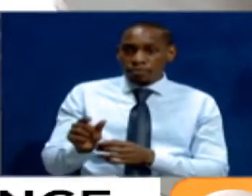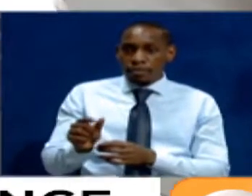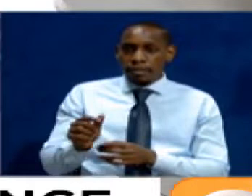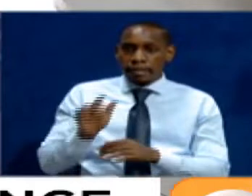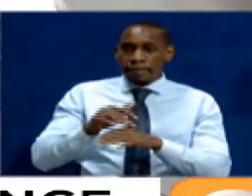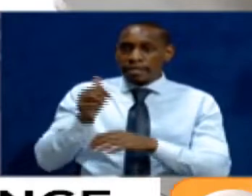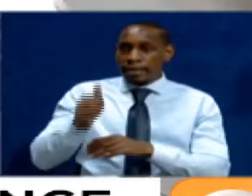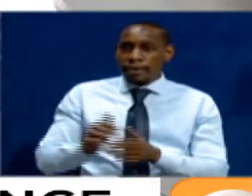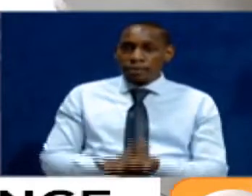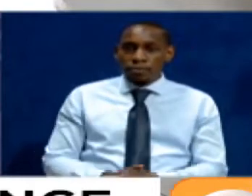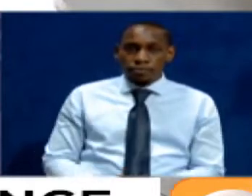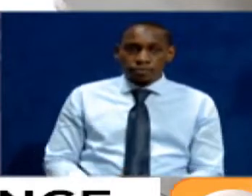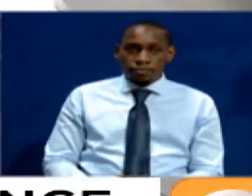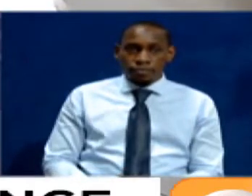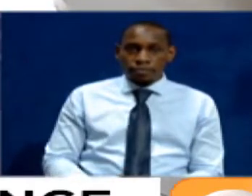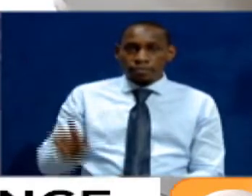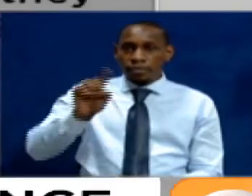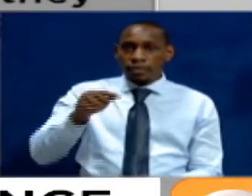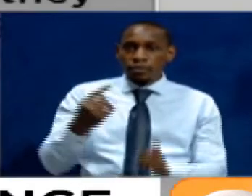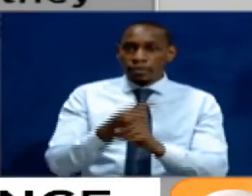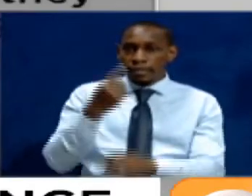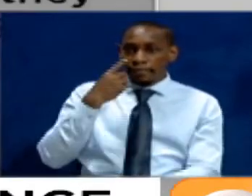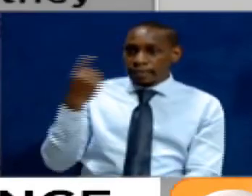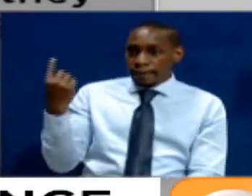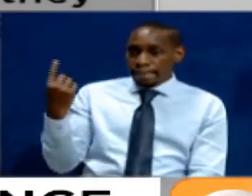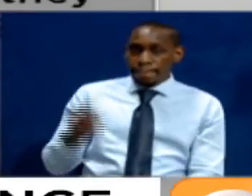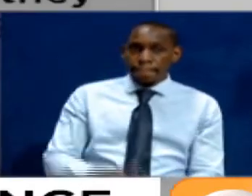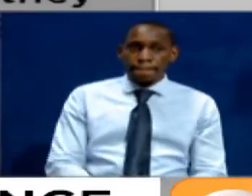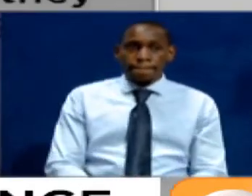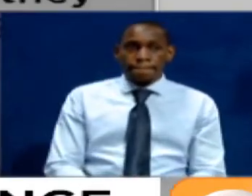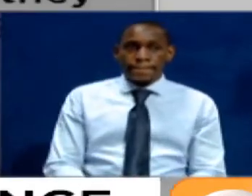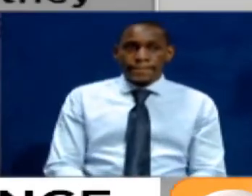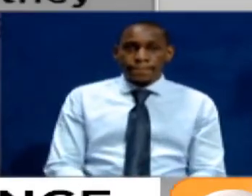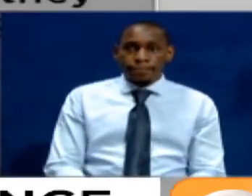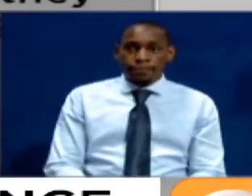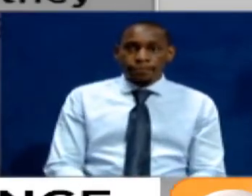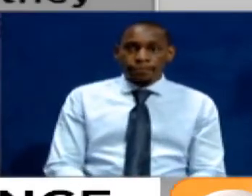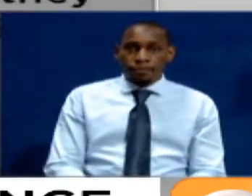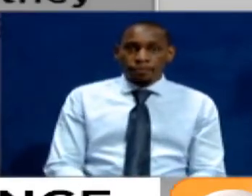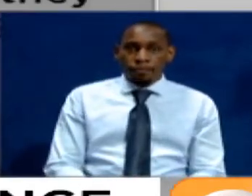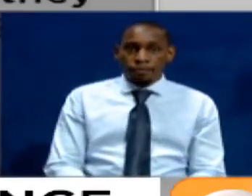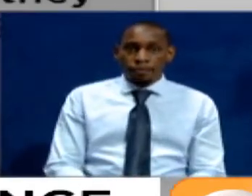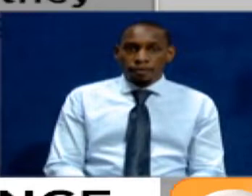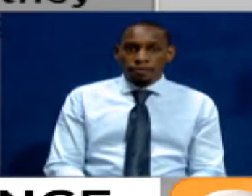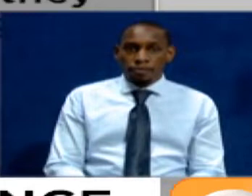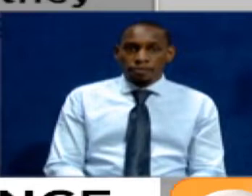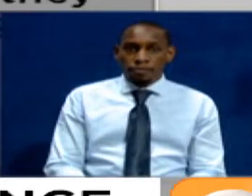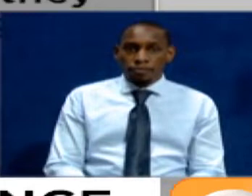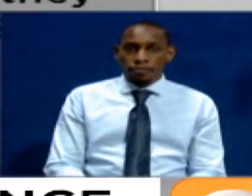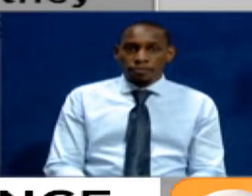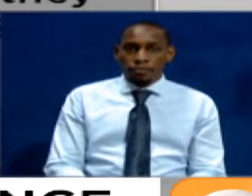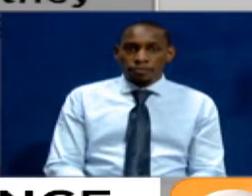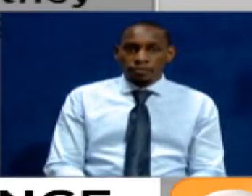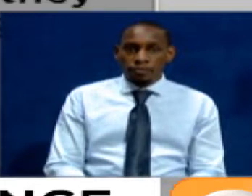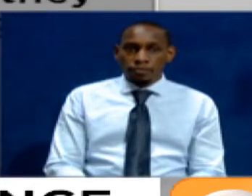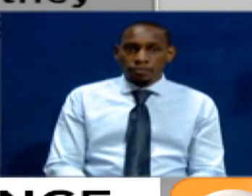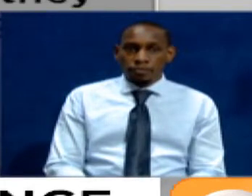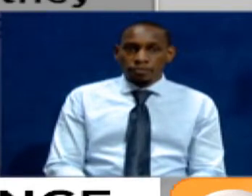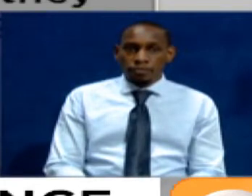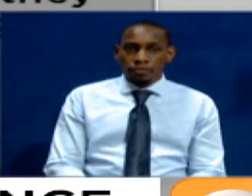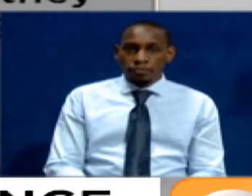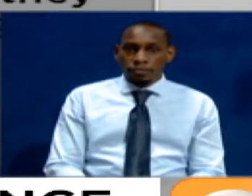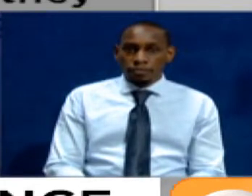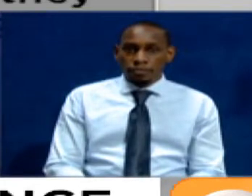Understood. Dr. Mutwiri has a question for Dr. Willis. He says, Dr. Willis, a quick one. What alternative do you have for healthcare workers who